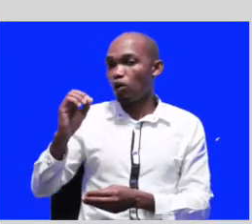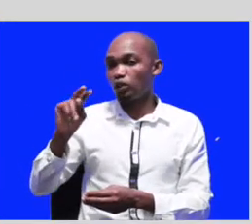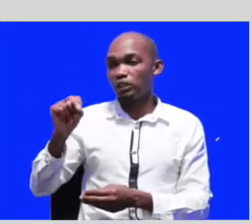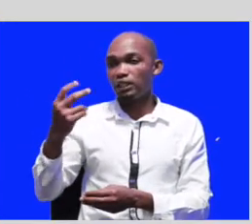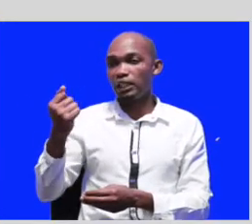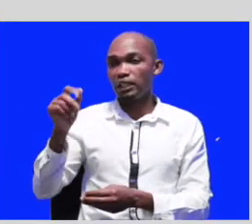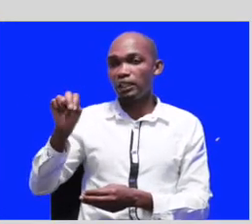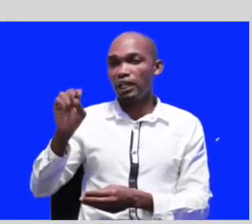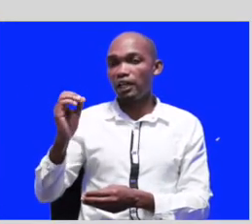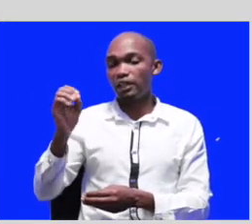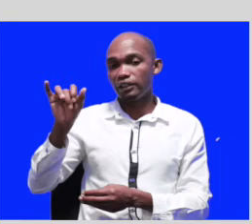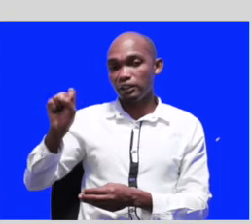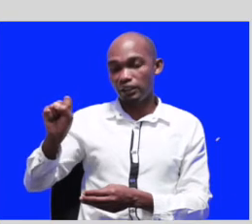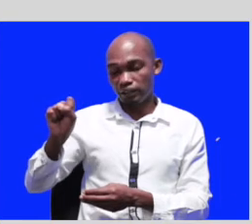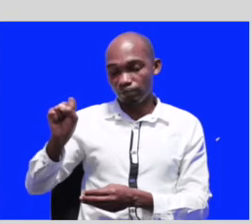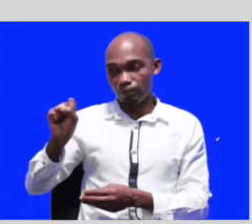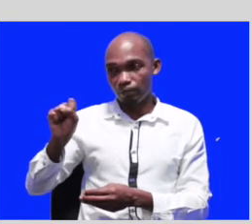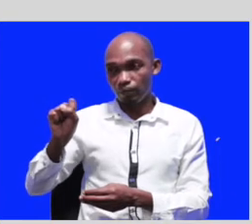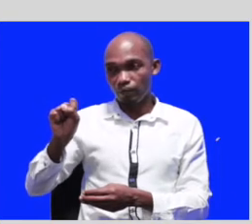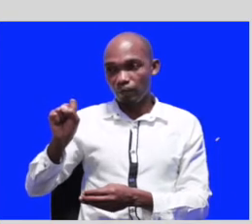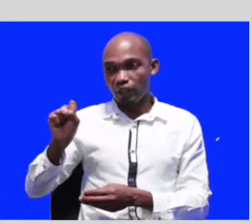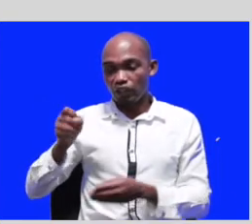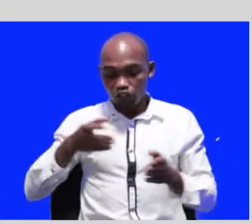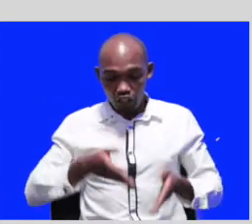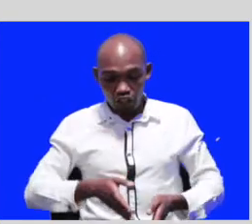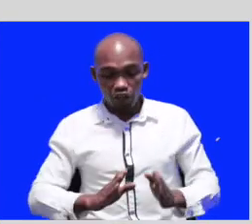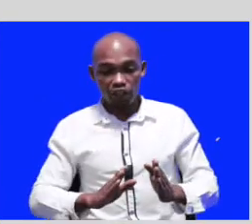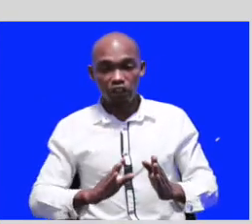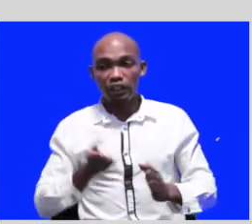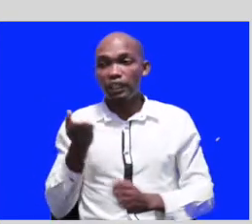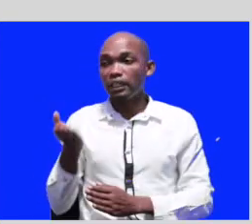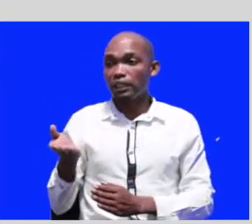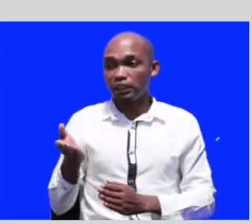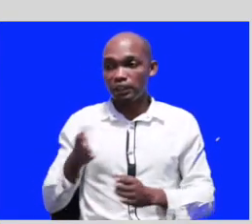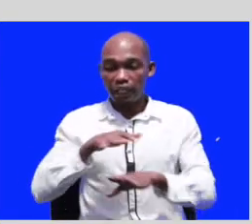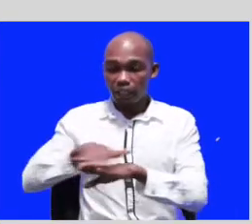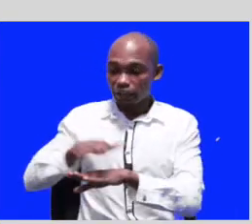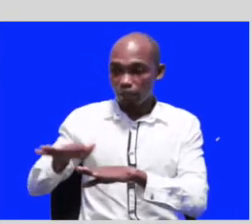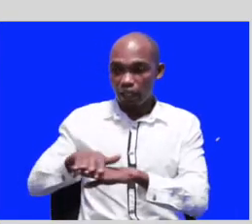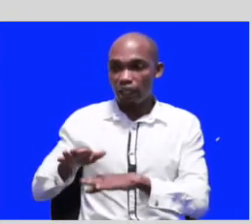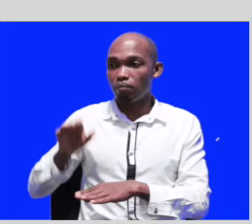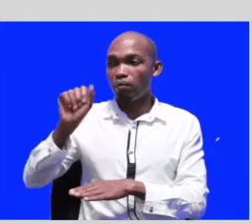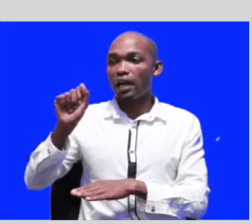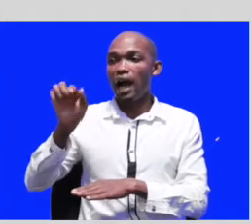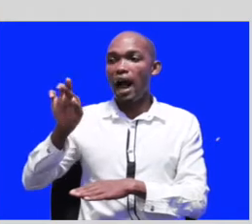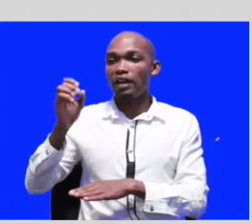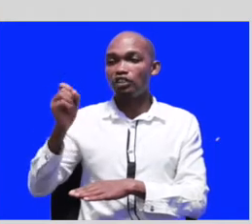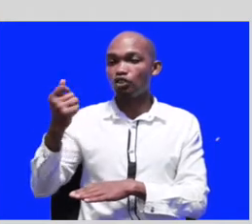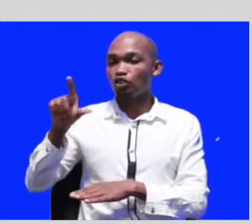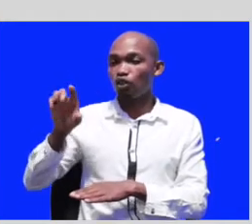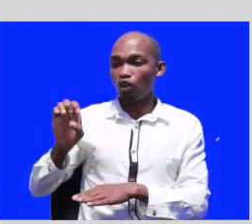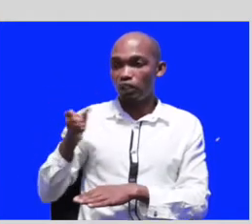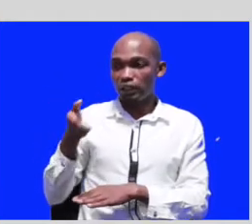This theory explained by Aristotle. Aristotle advanced the theory of spontaneous generation, and